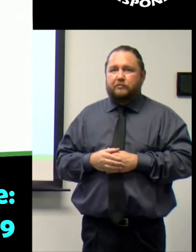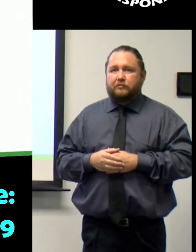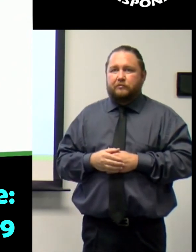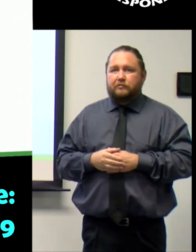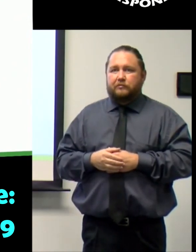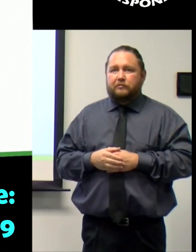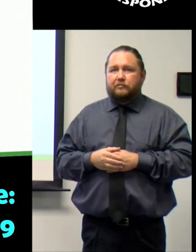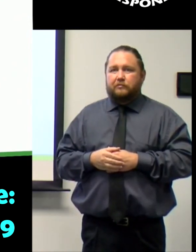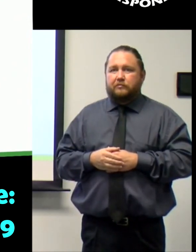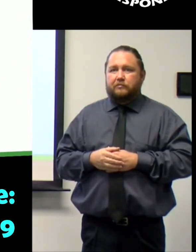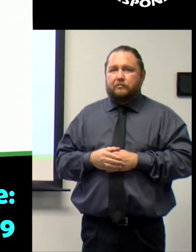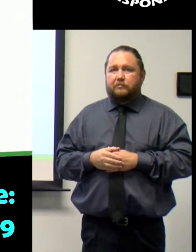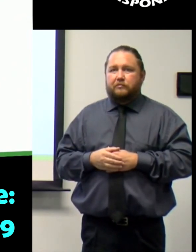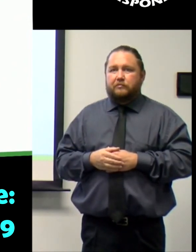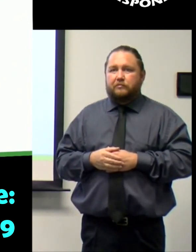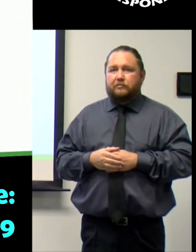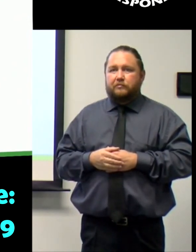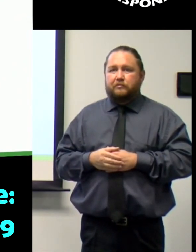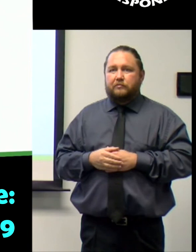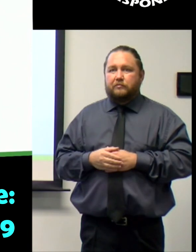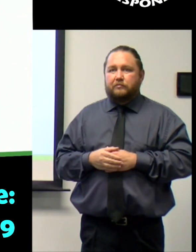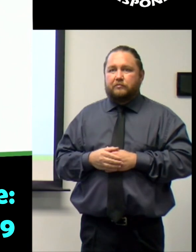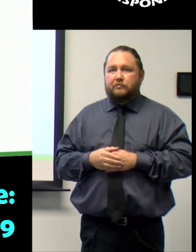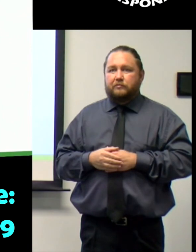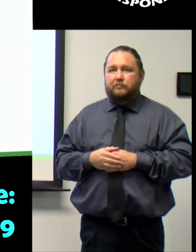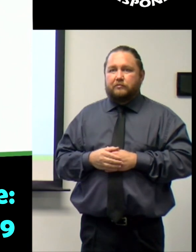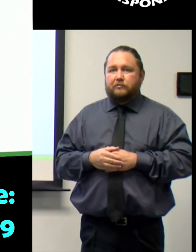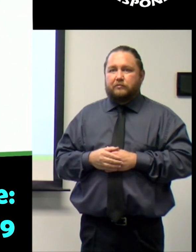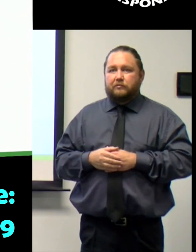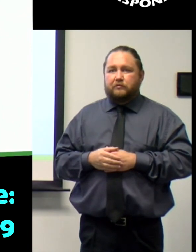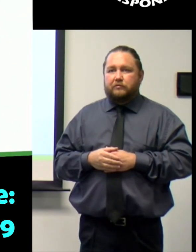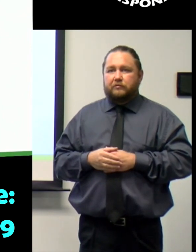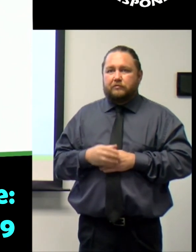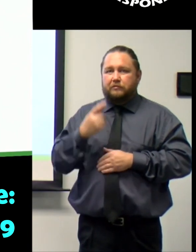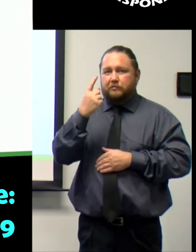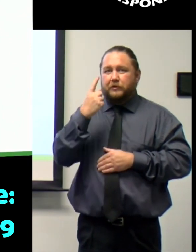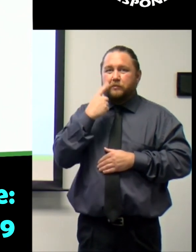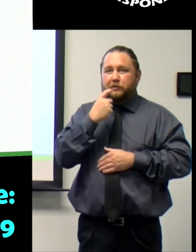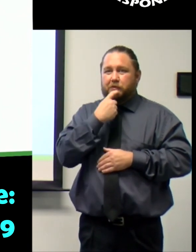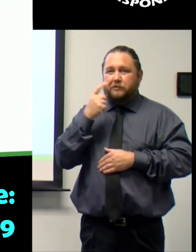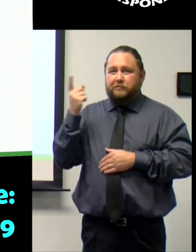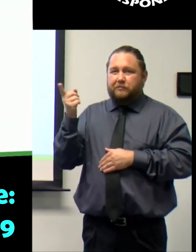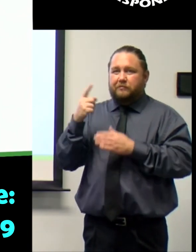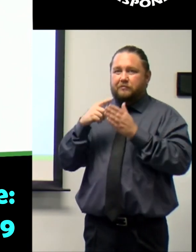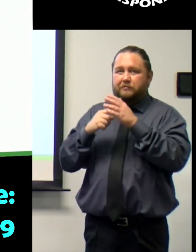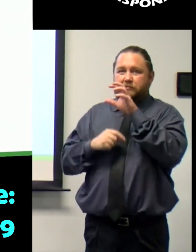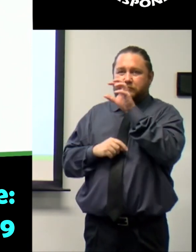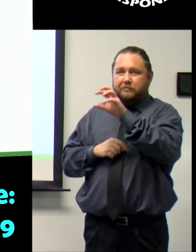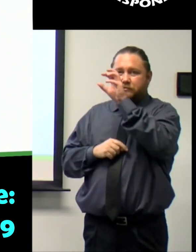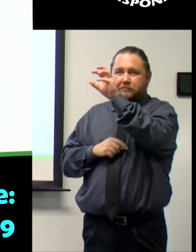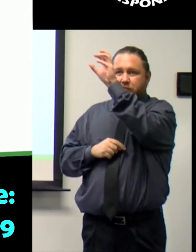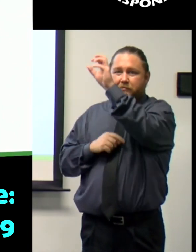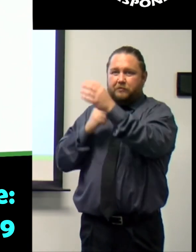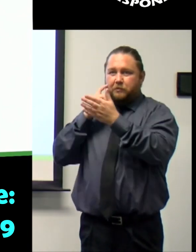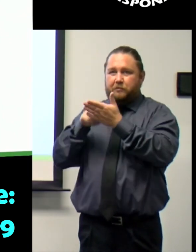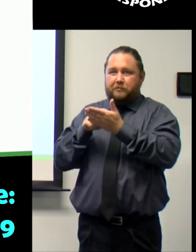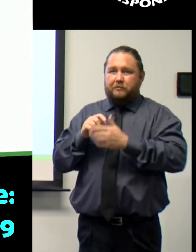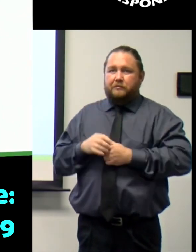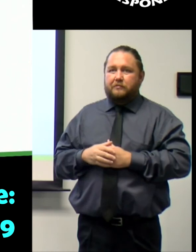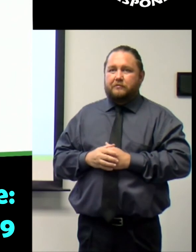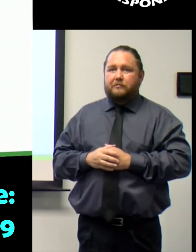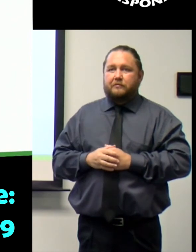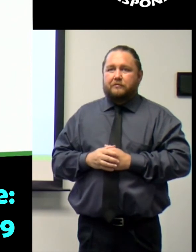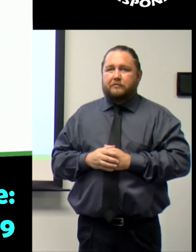Giant of Siam and other restaurants further to the left on the slide. The purple area is an area that has been closed